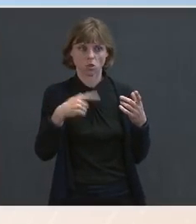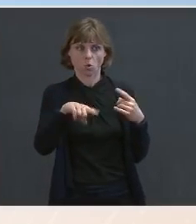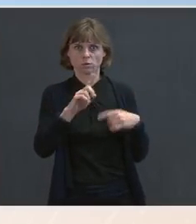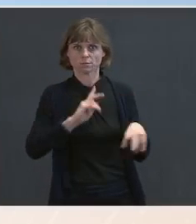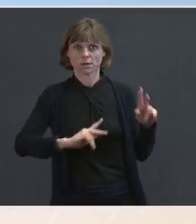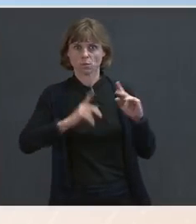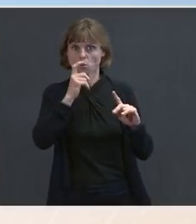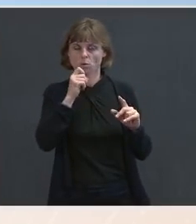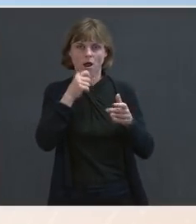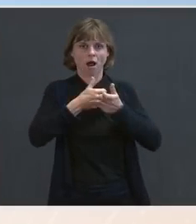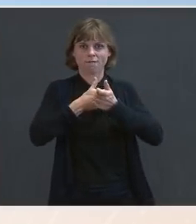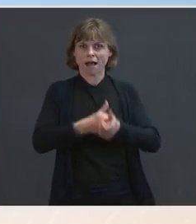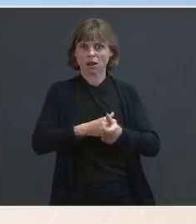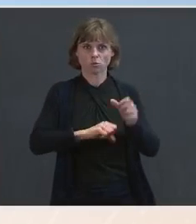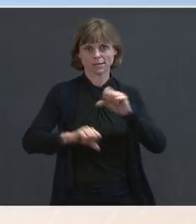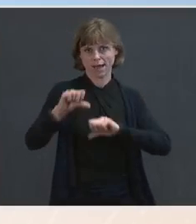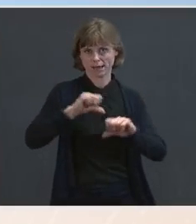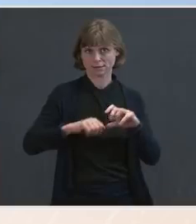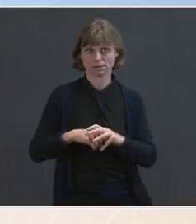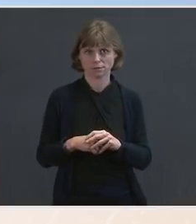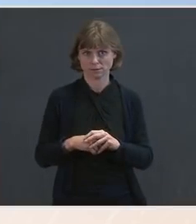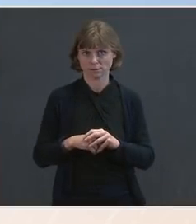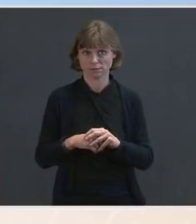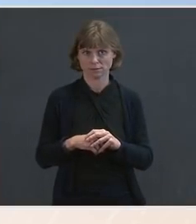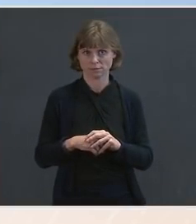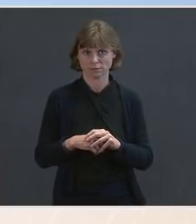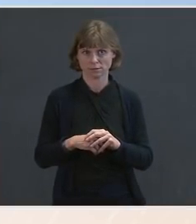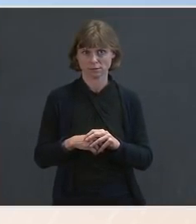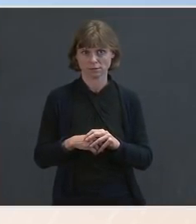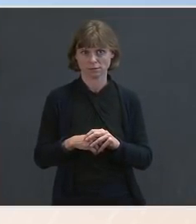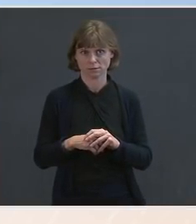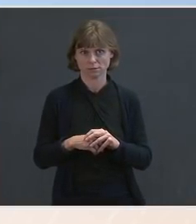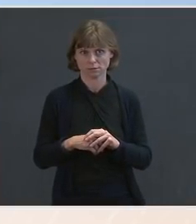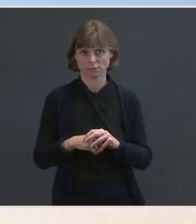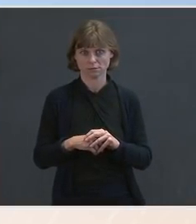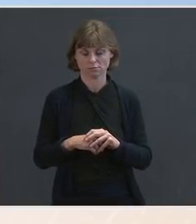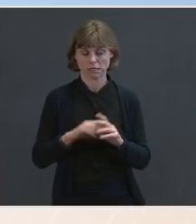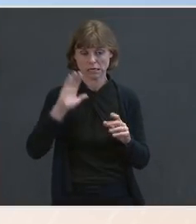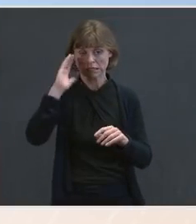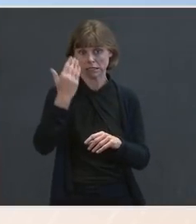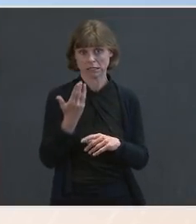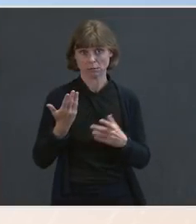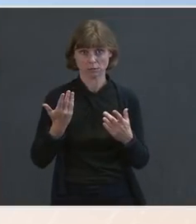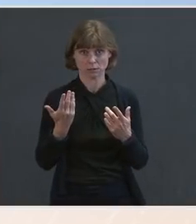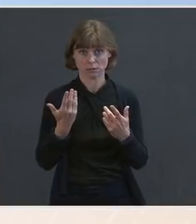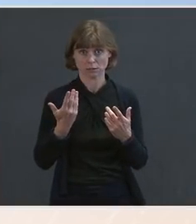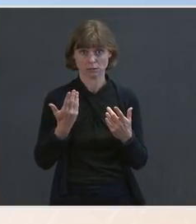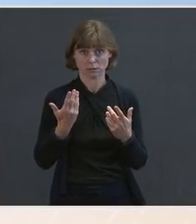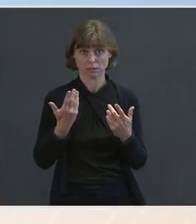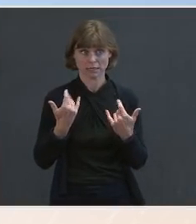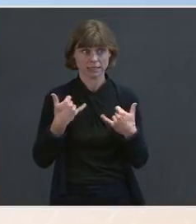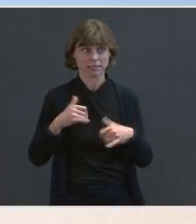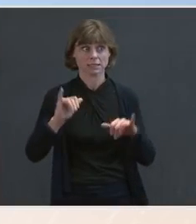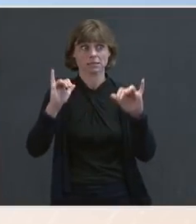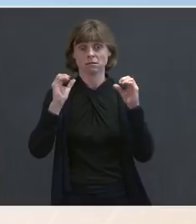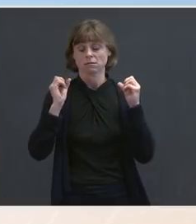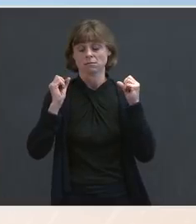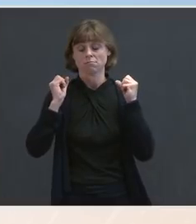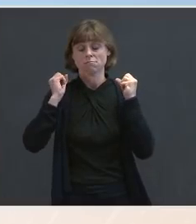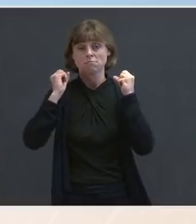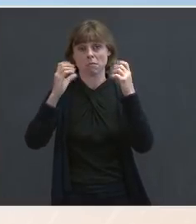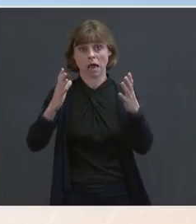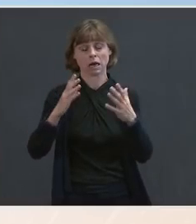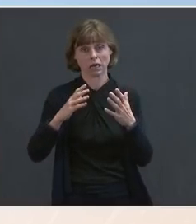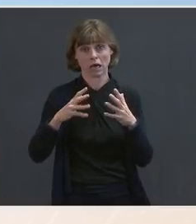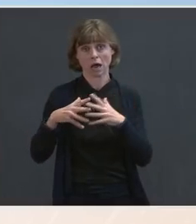not following the science. It would appear that notwithstanding, there are still millions of Americans out there who